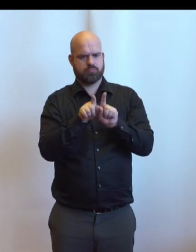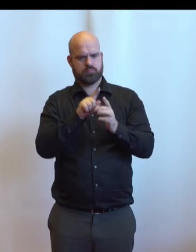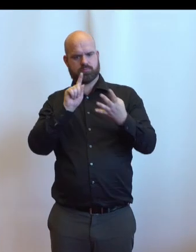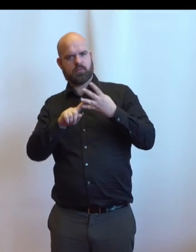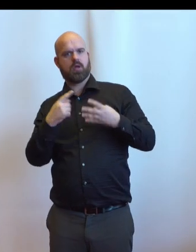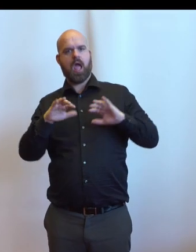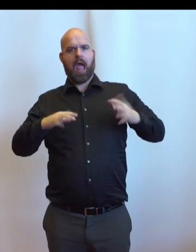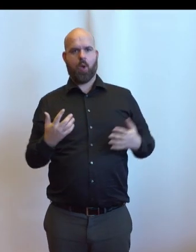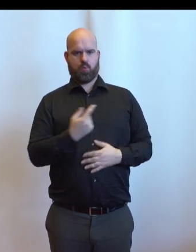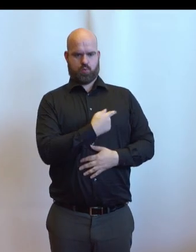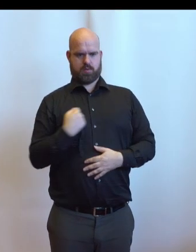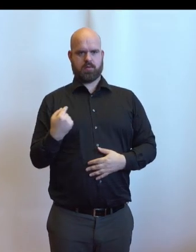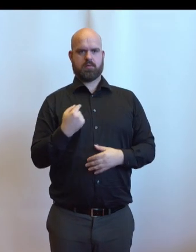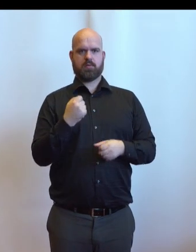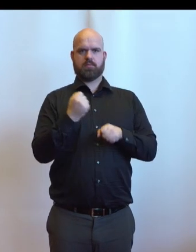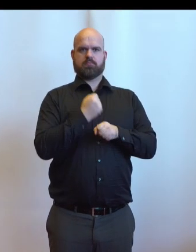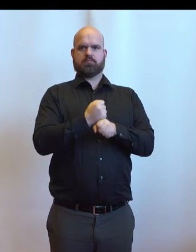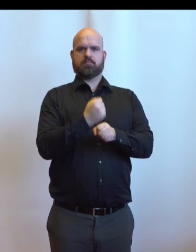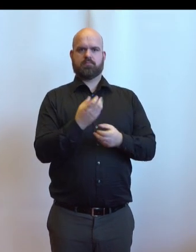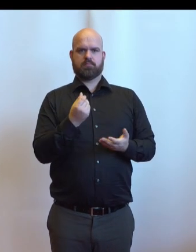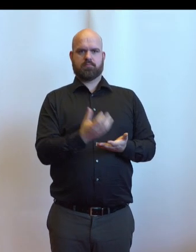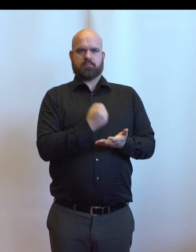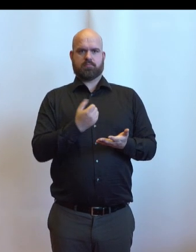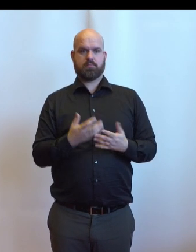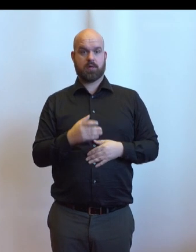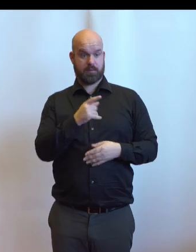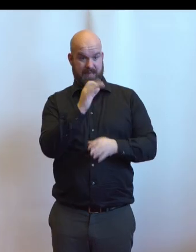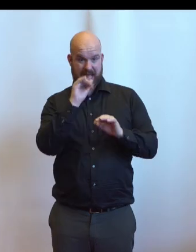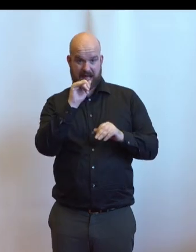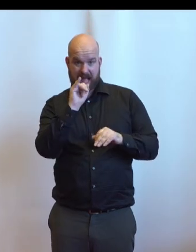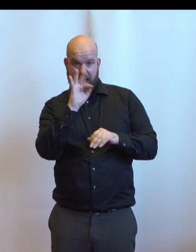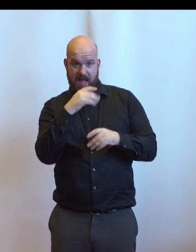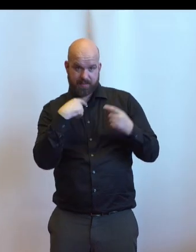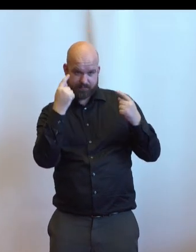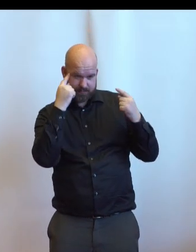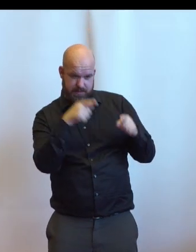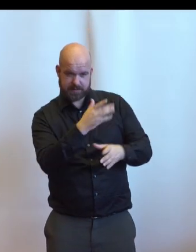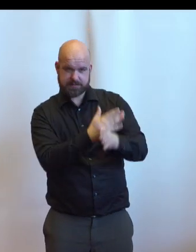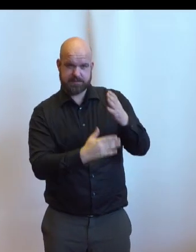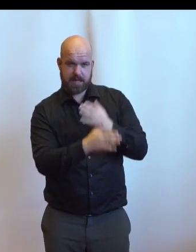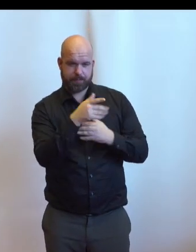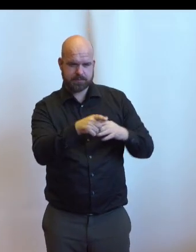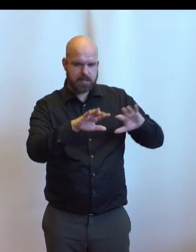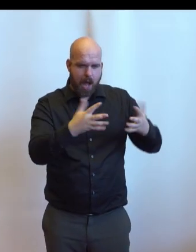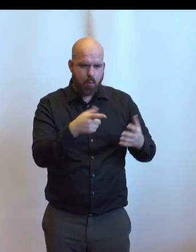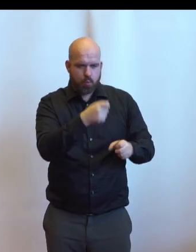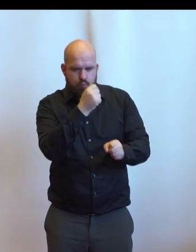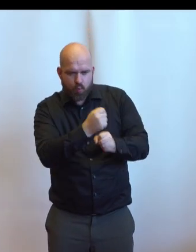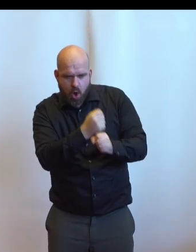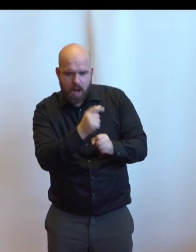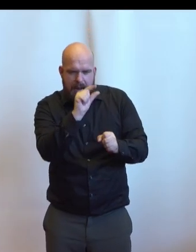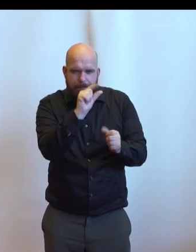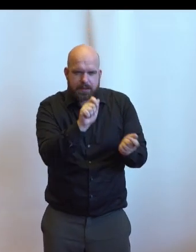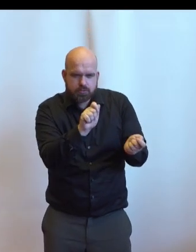me, small changes to how we work are almost as important to as addressing the things with